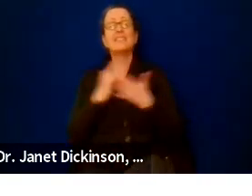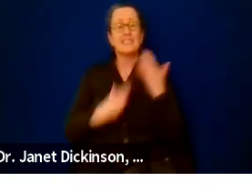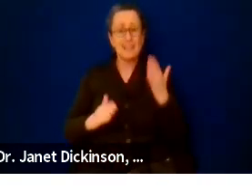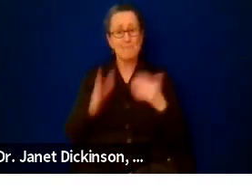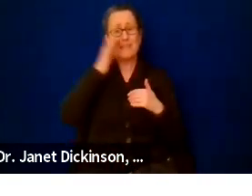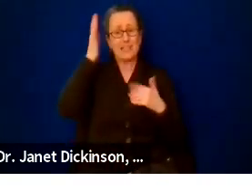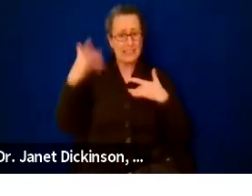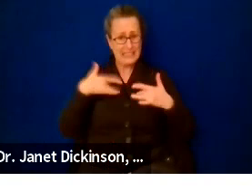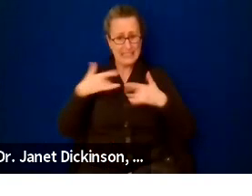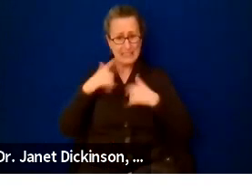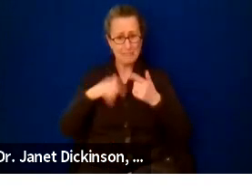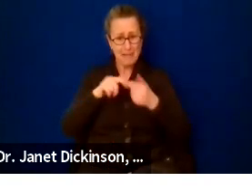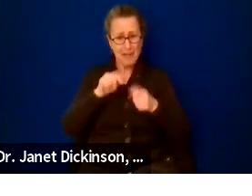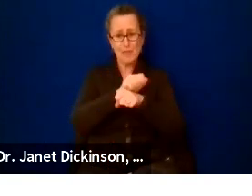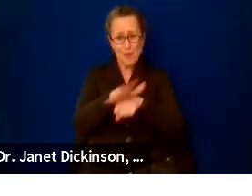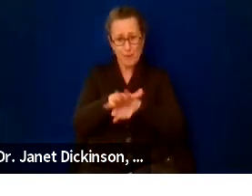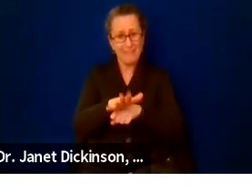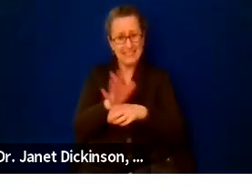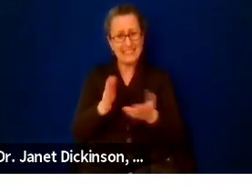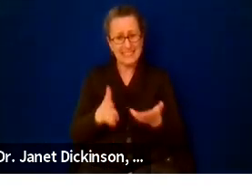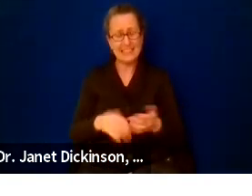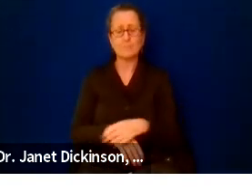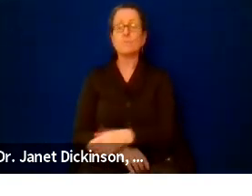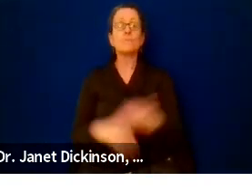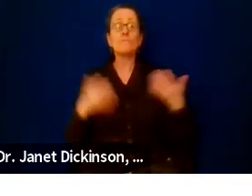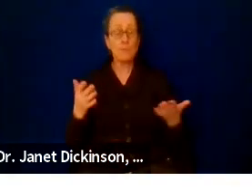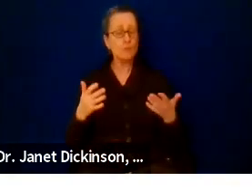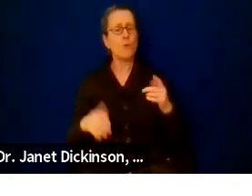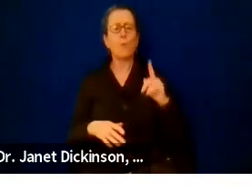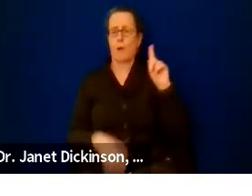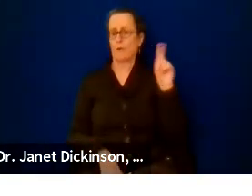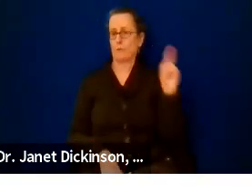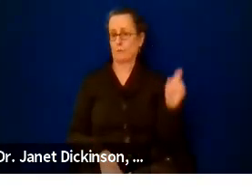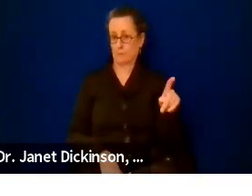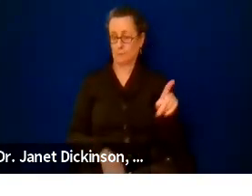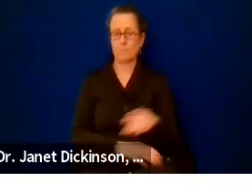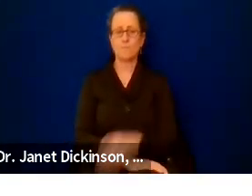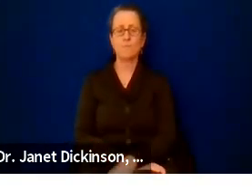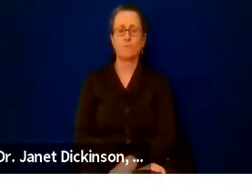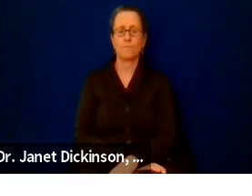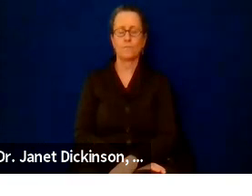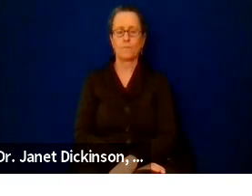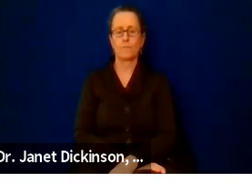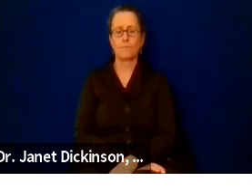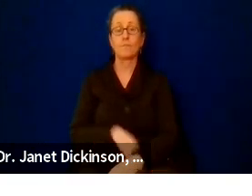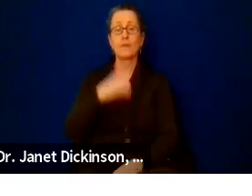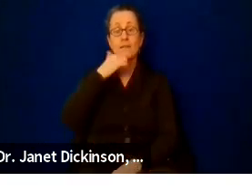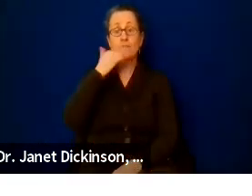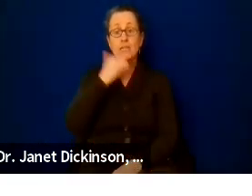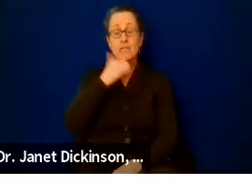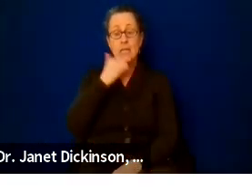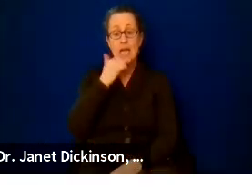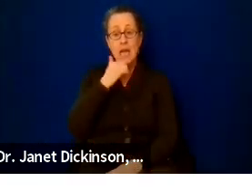community and really everywhere. But one of the first questions that was often asked is, what will daily cleaning look like in